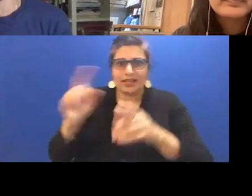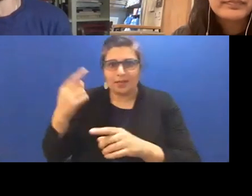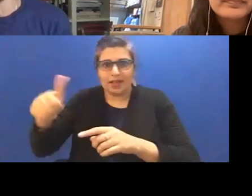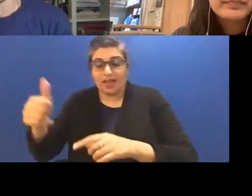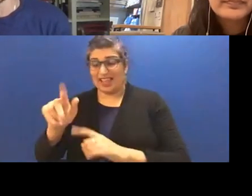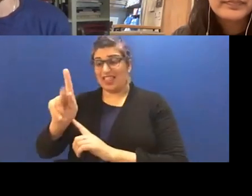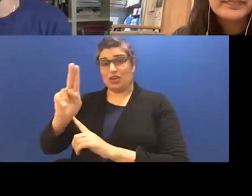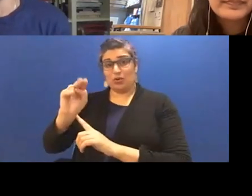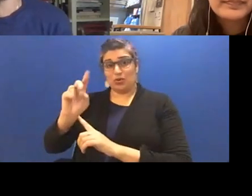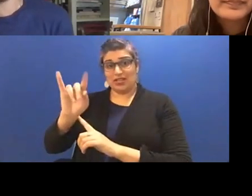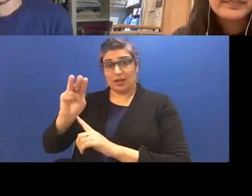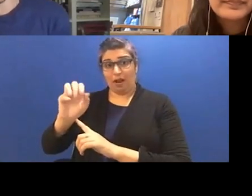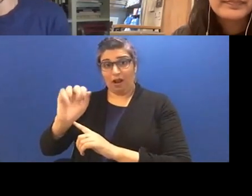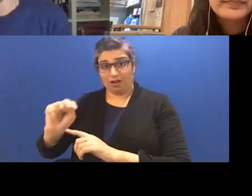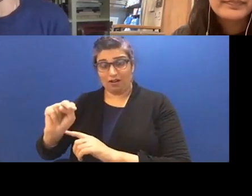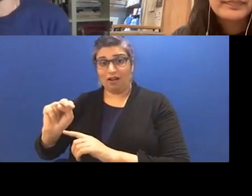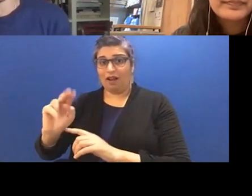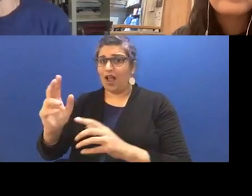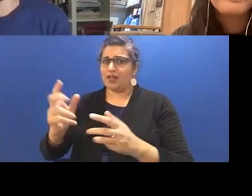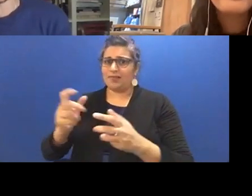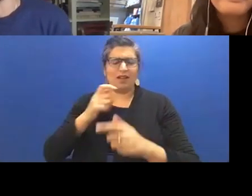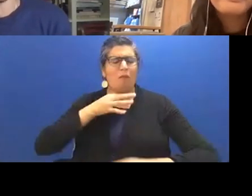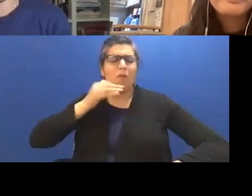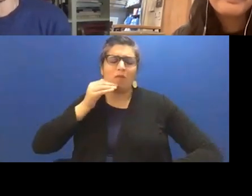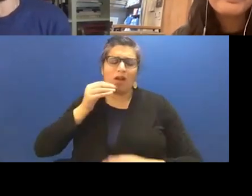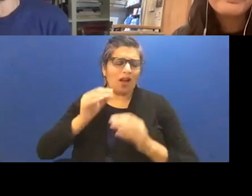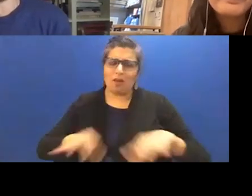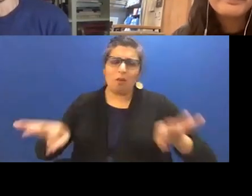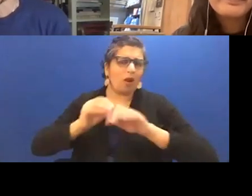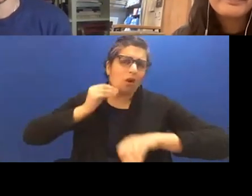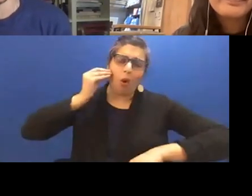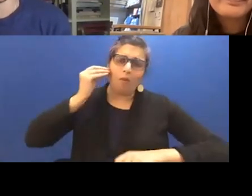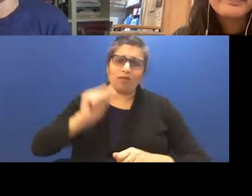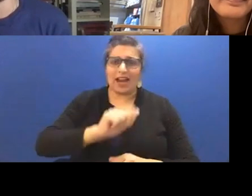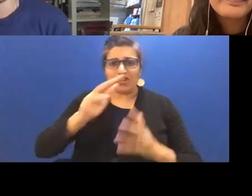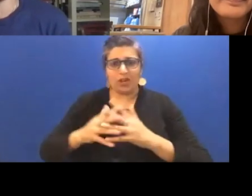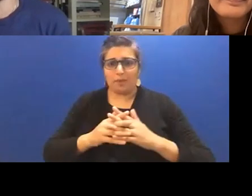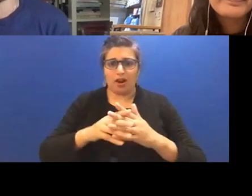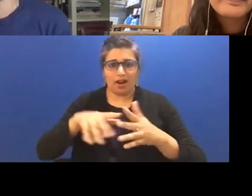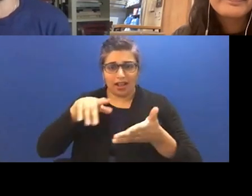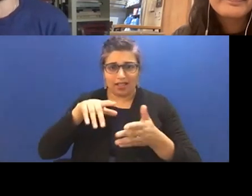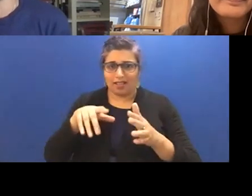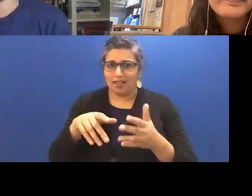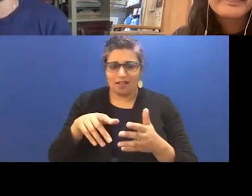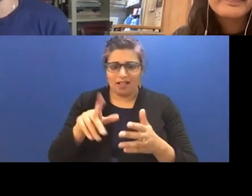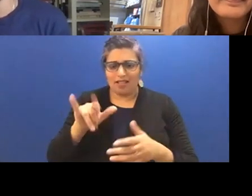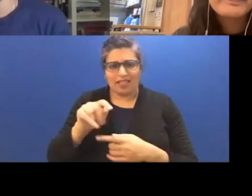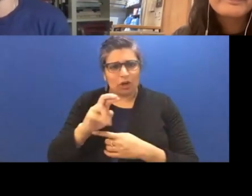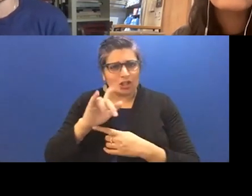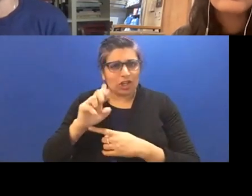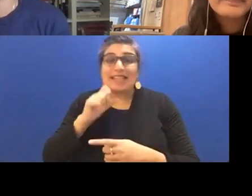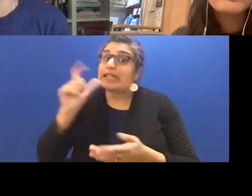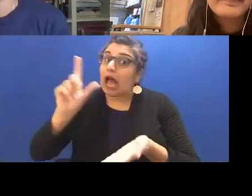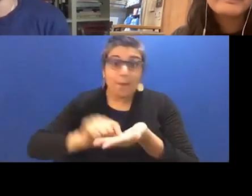been a really important home for Asian American literature in that sense, not simply as a, it's not a publishing organ, right? So what is its function in the community?